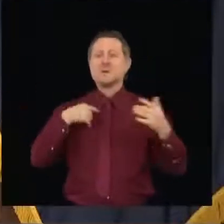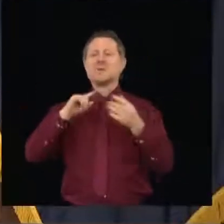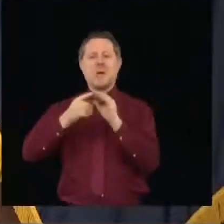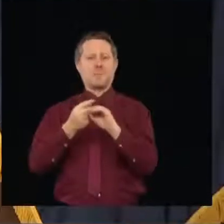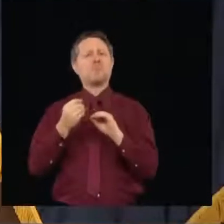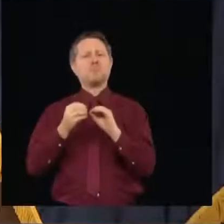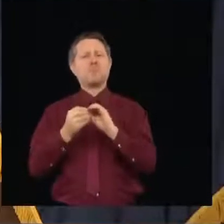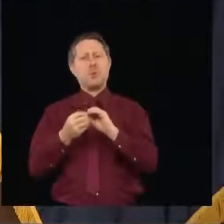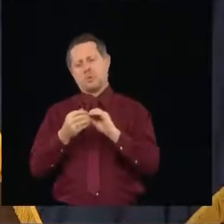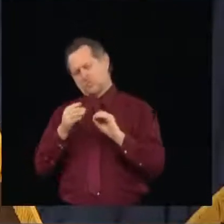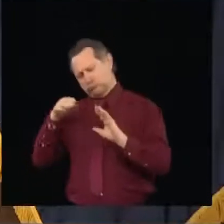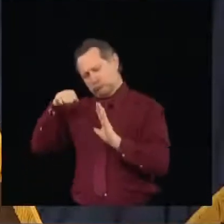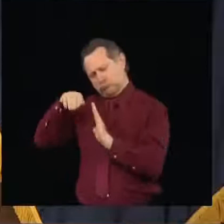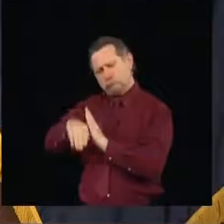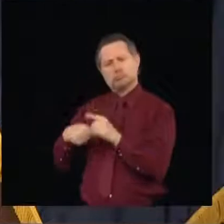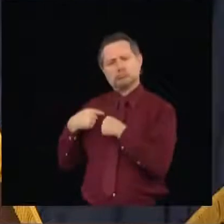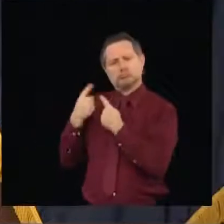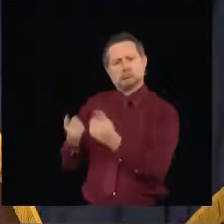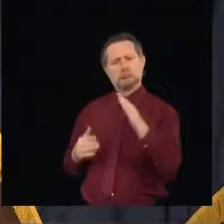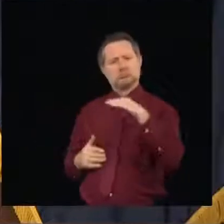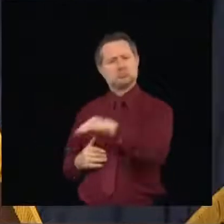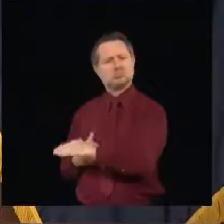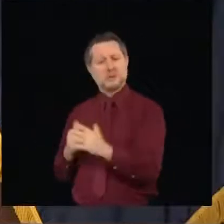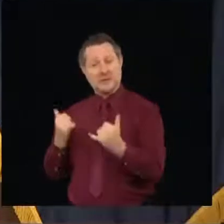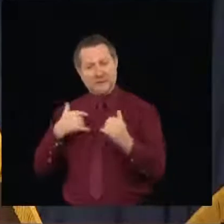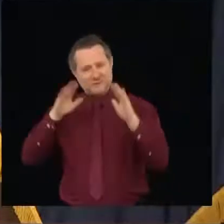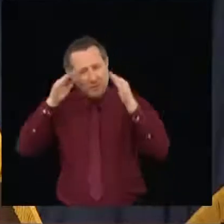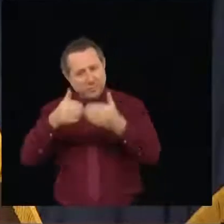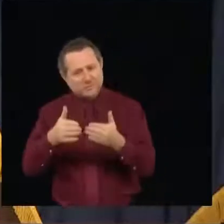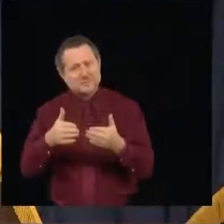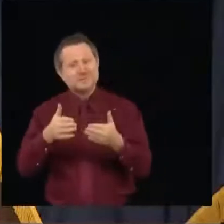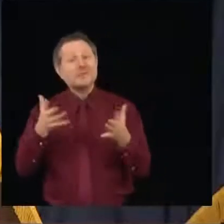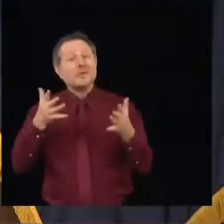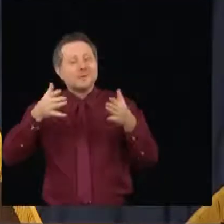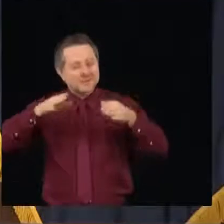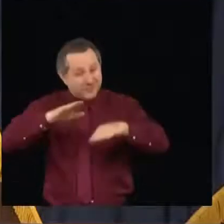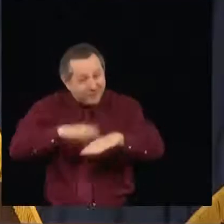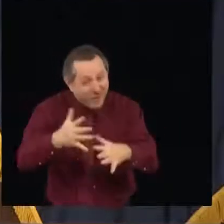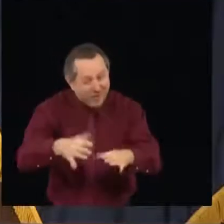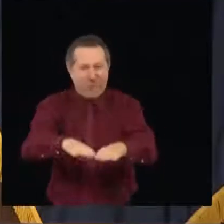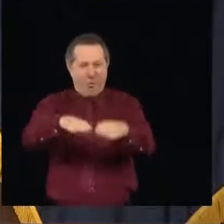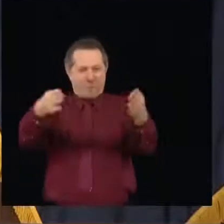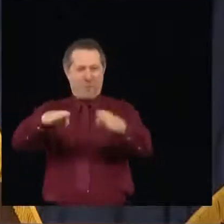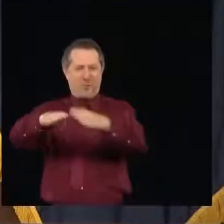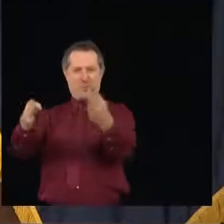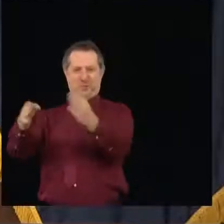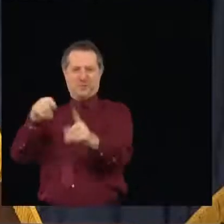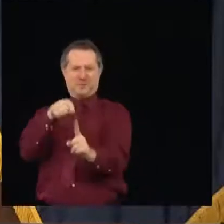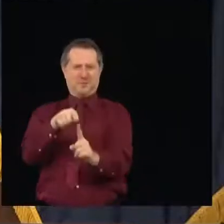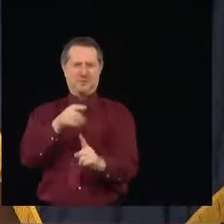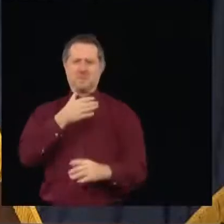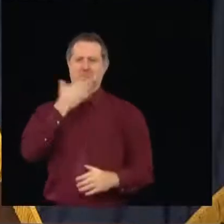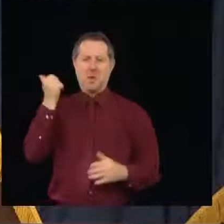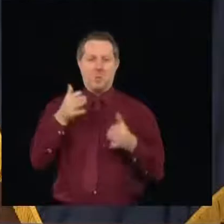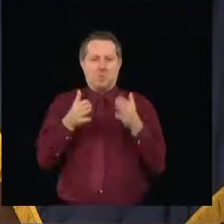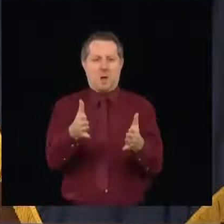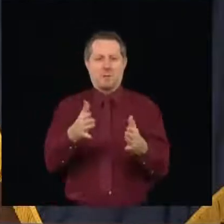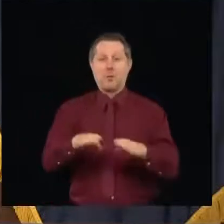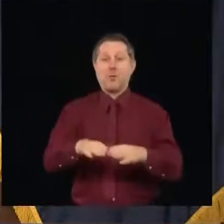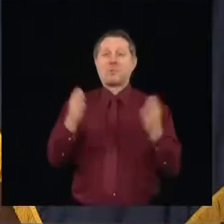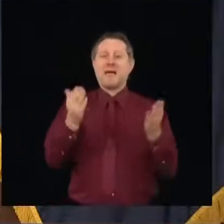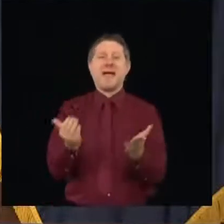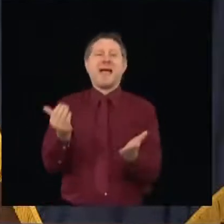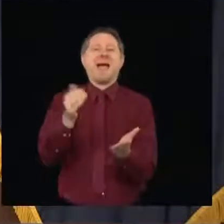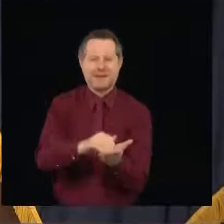is reopening, right? You're on the other side of the tunnel. And how do you reopen, and